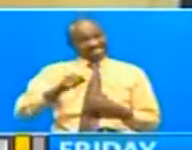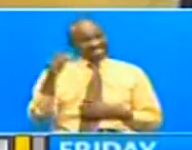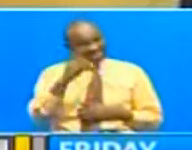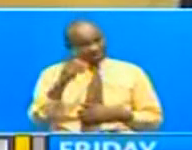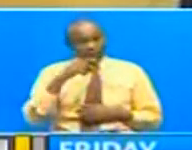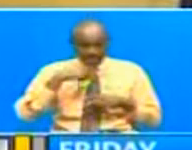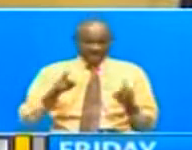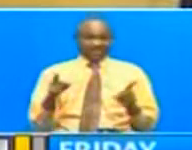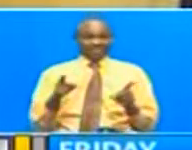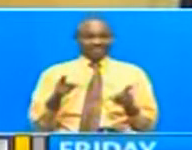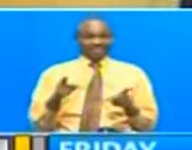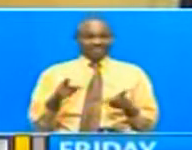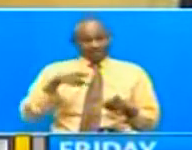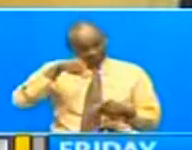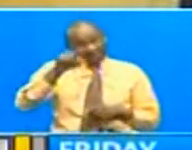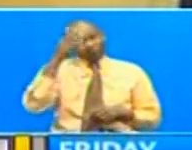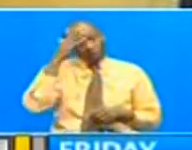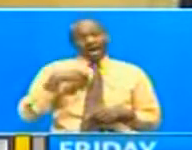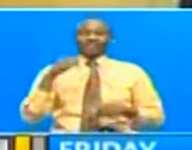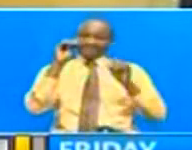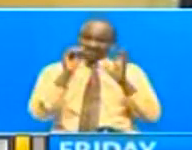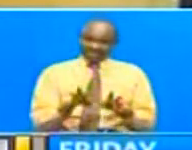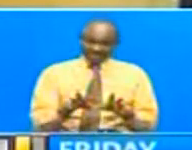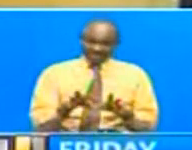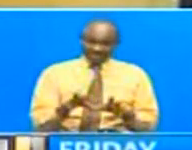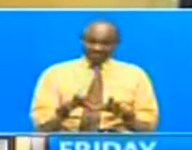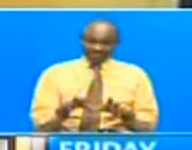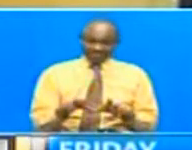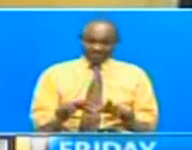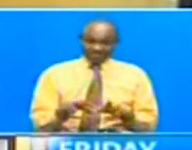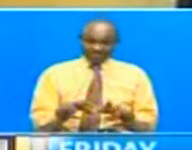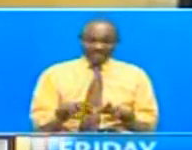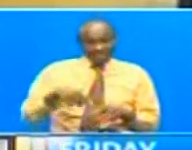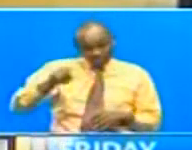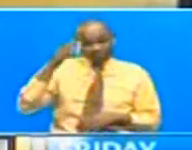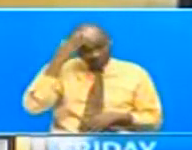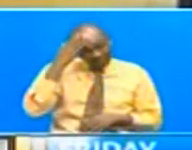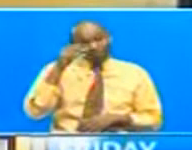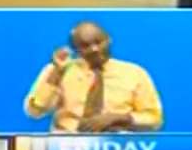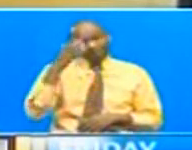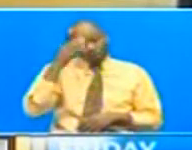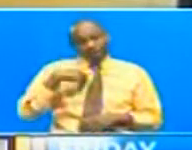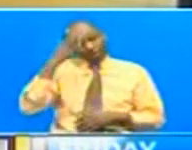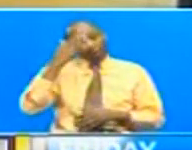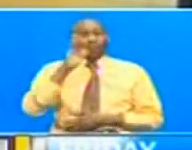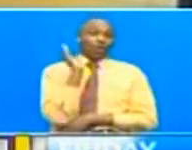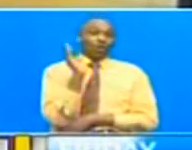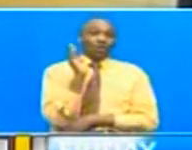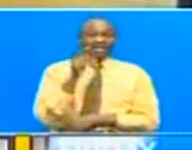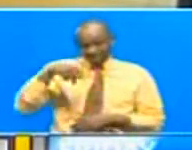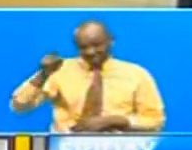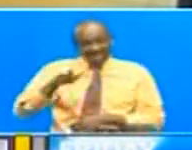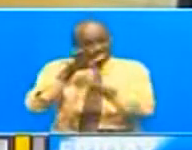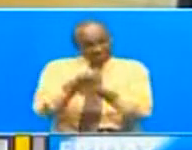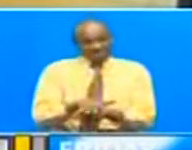will always know that we are teachers, and they believe that we know more than them. So we should not be